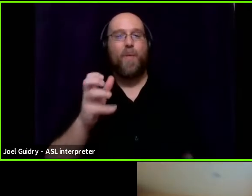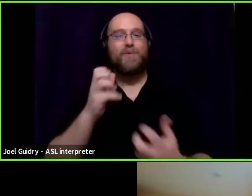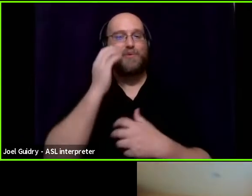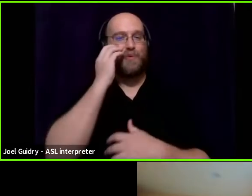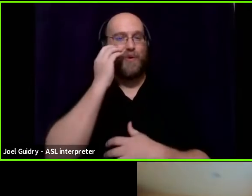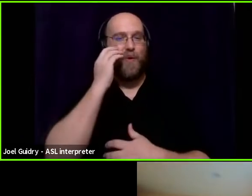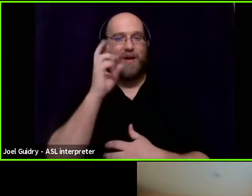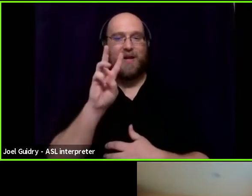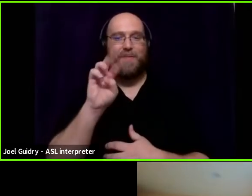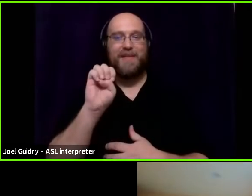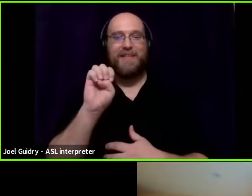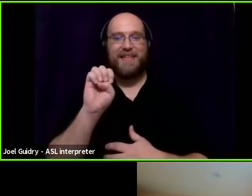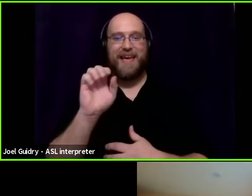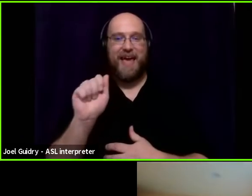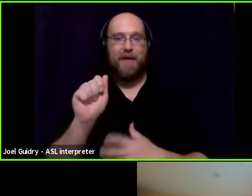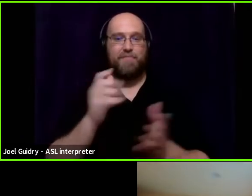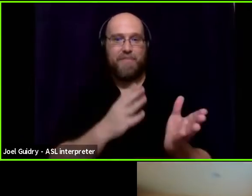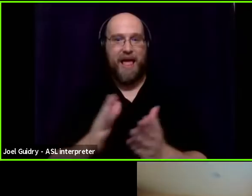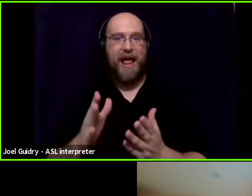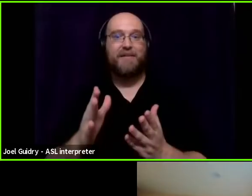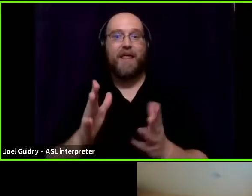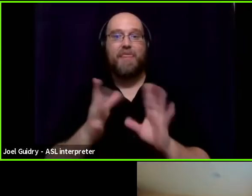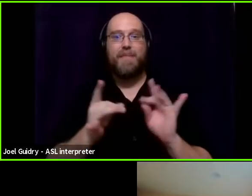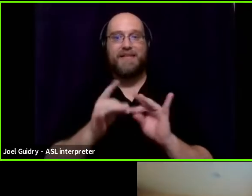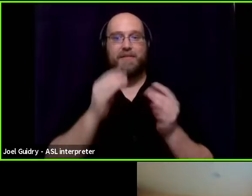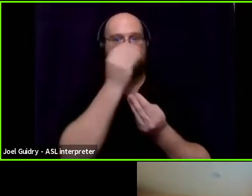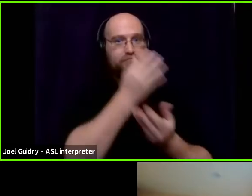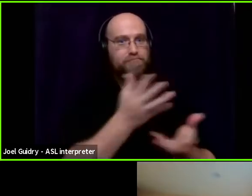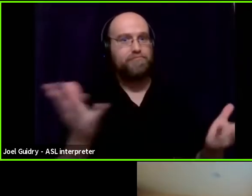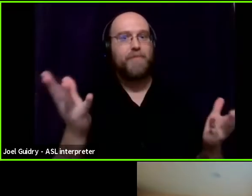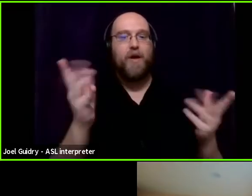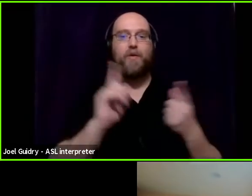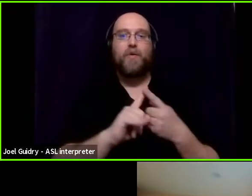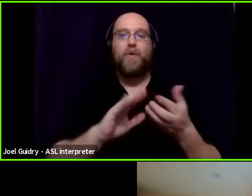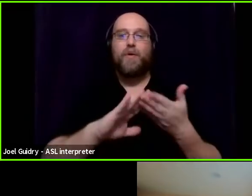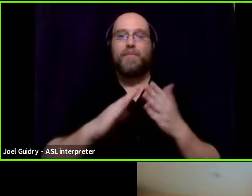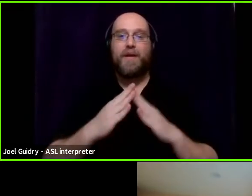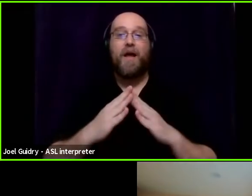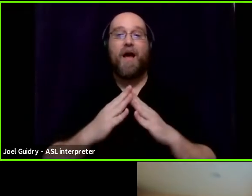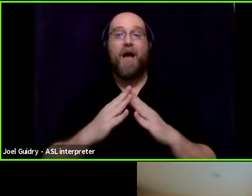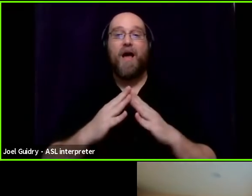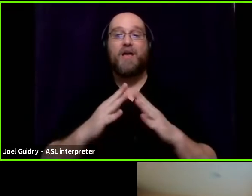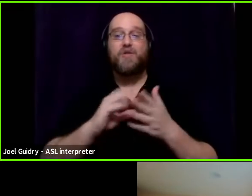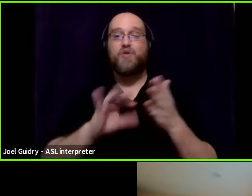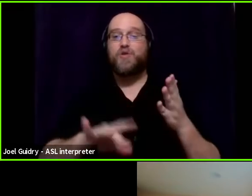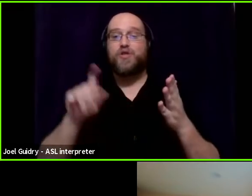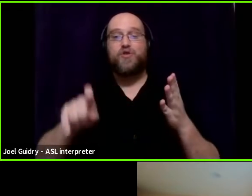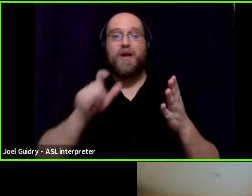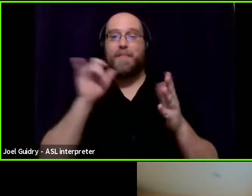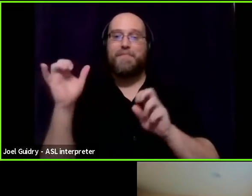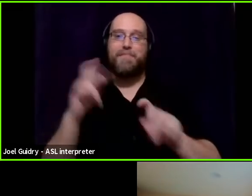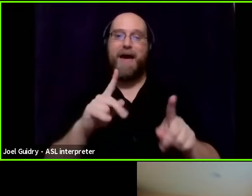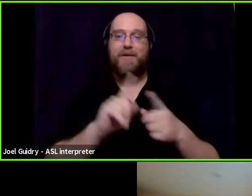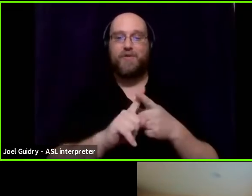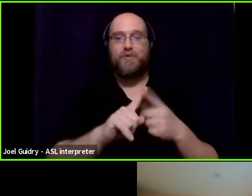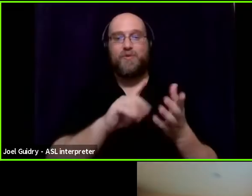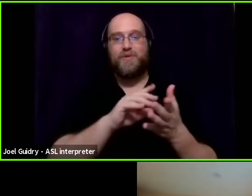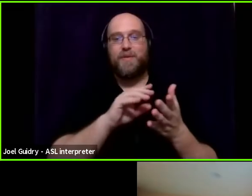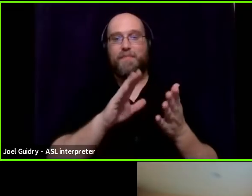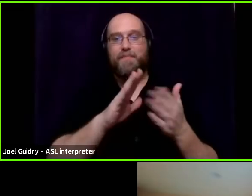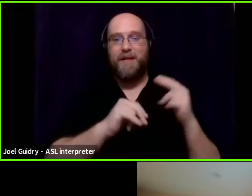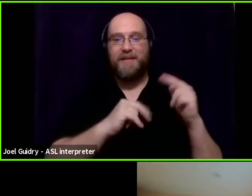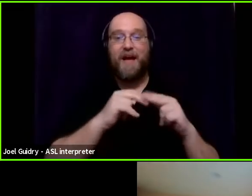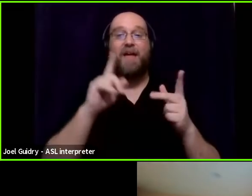not be back in buildings until all, not some, but all of the safety measures are addressed. She's concerned about